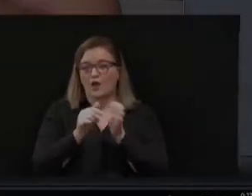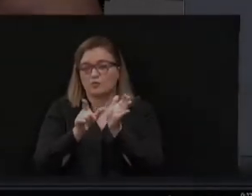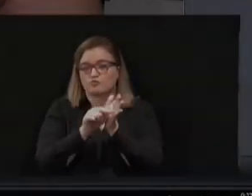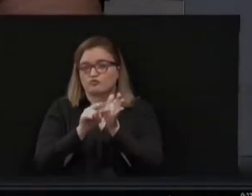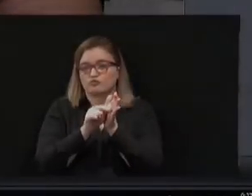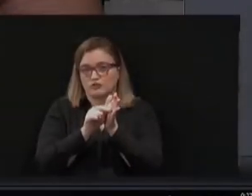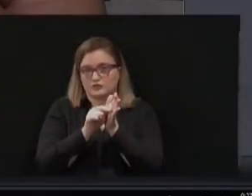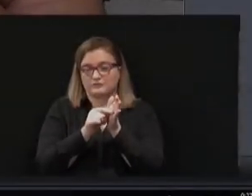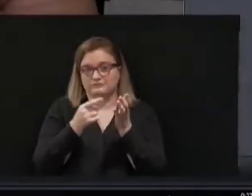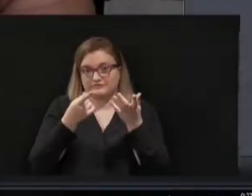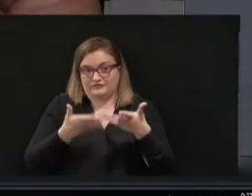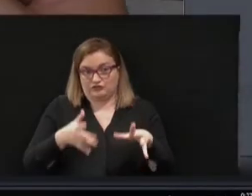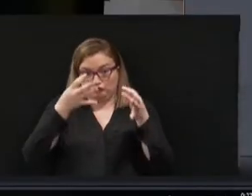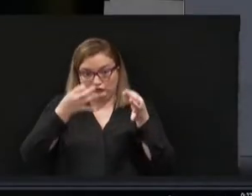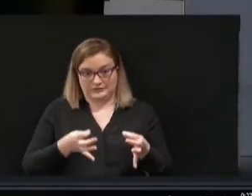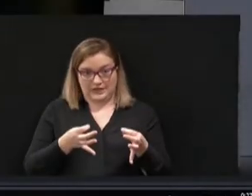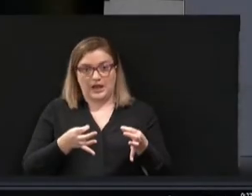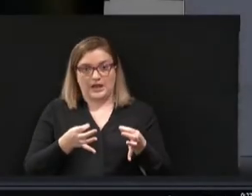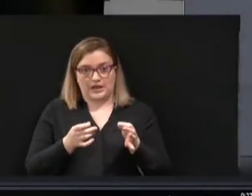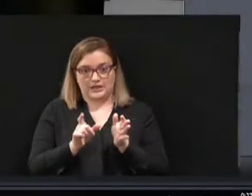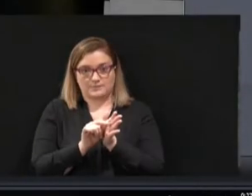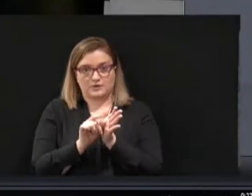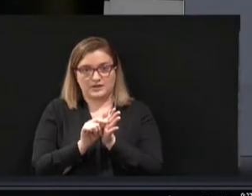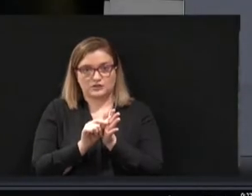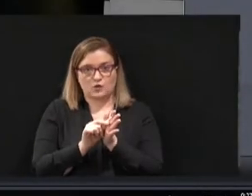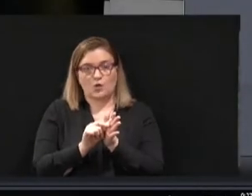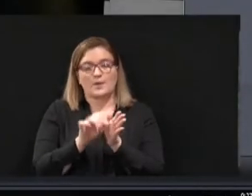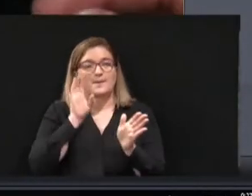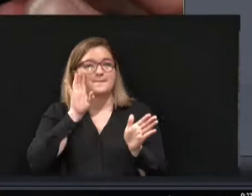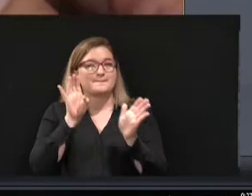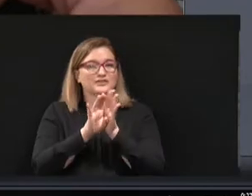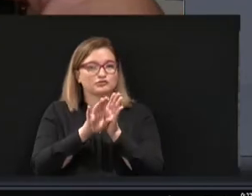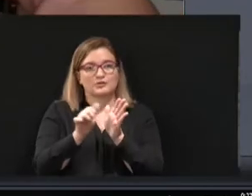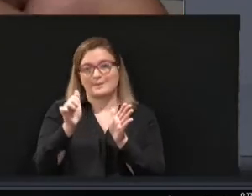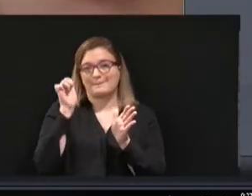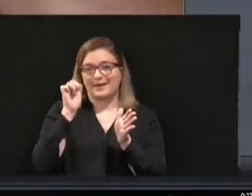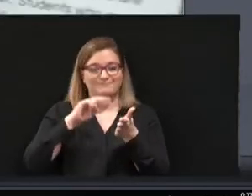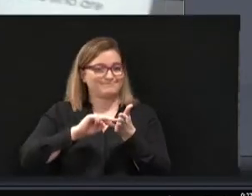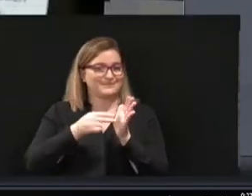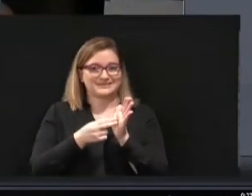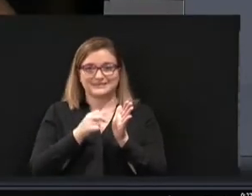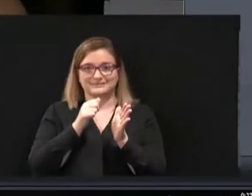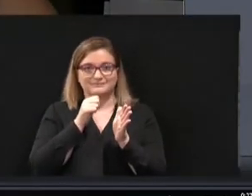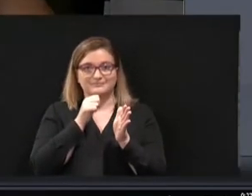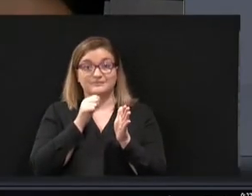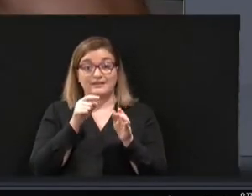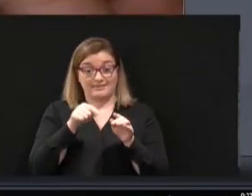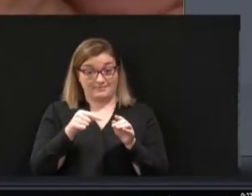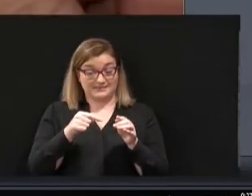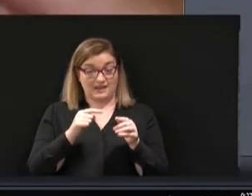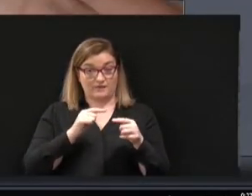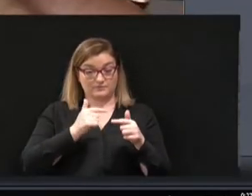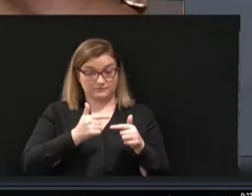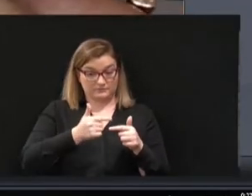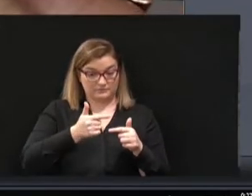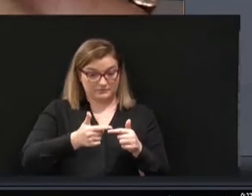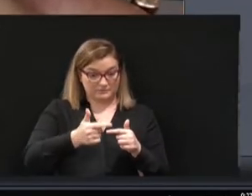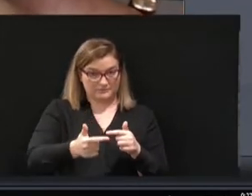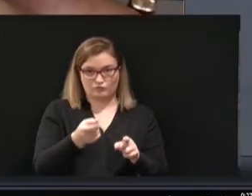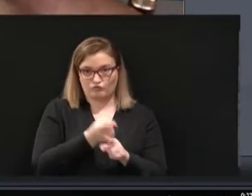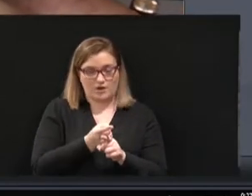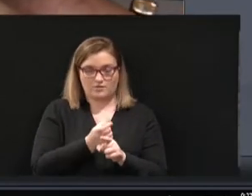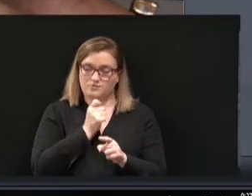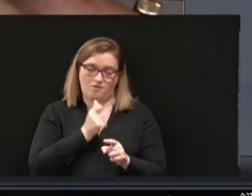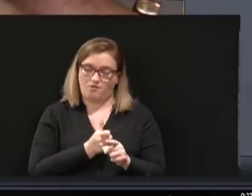the illustrations had to be put at the back, so they're out of order. So if you look at the back of your illustrations, you'll see